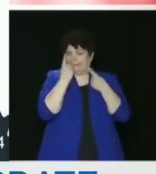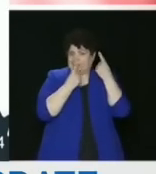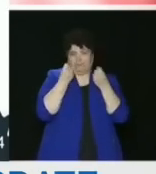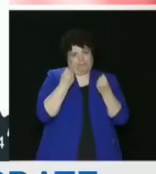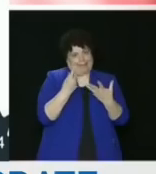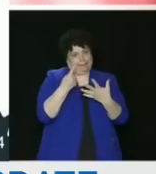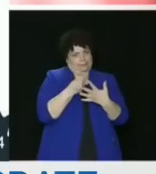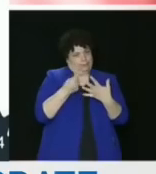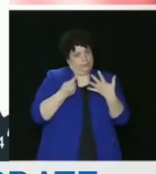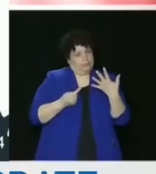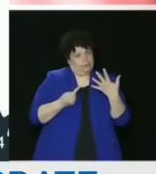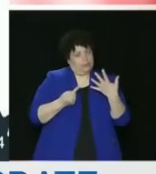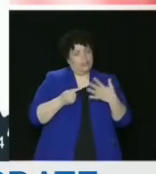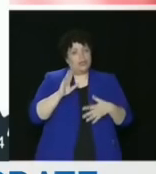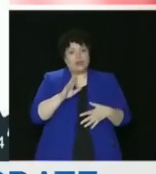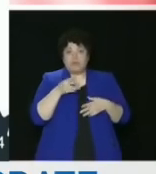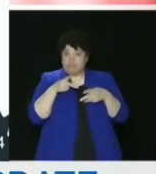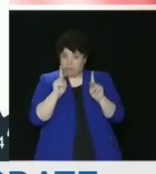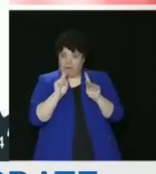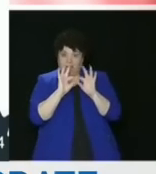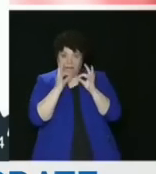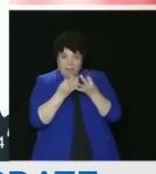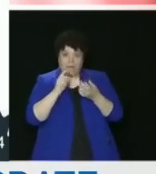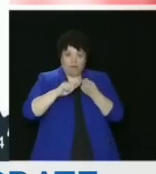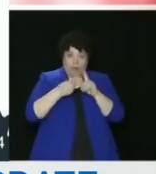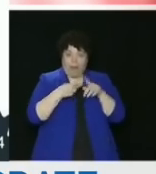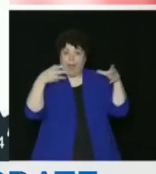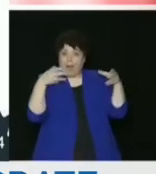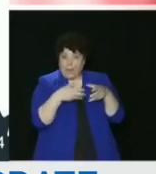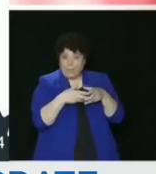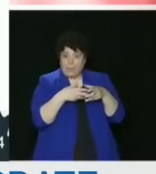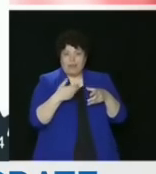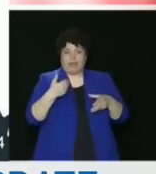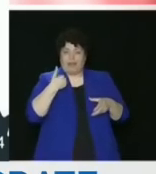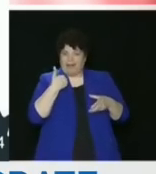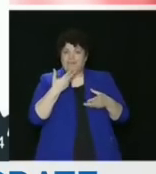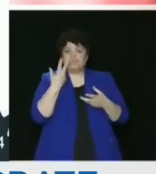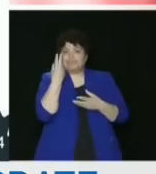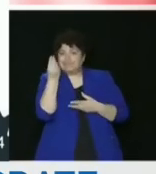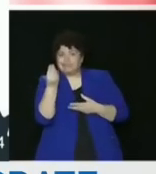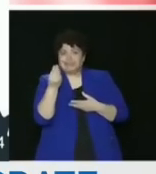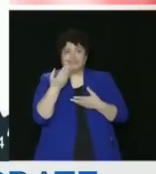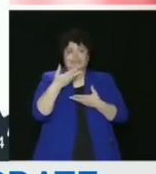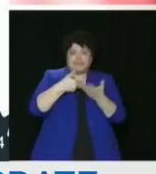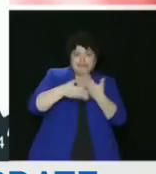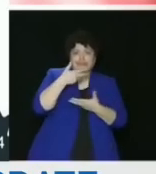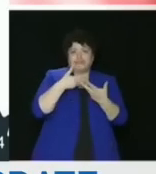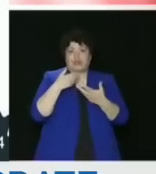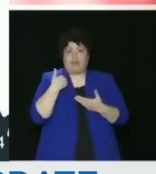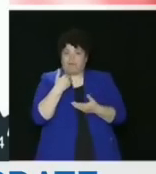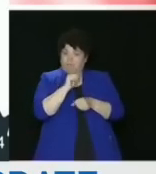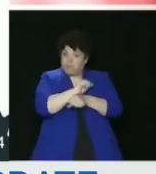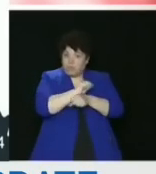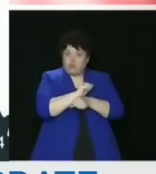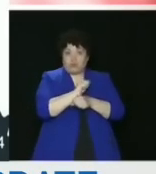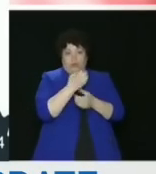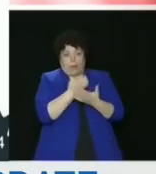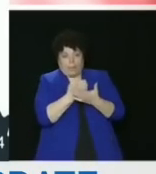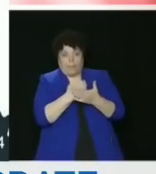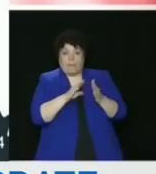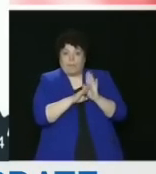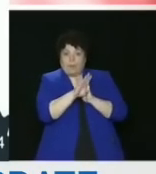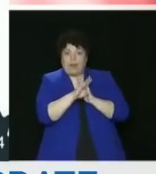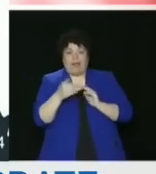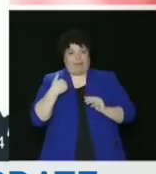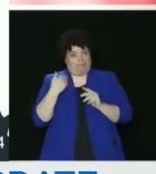to gather with our families and friends and increase social and economic activities with core preventive measures in